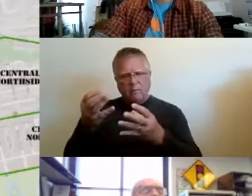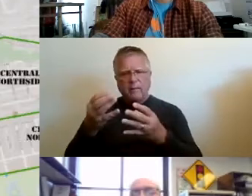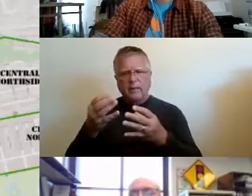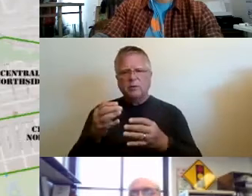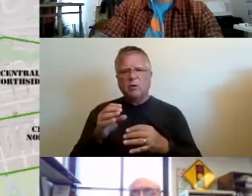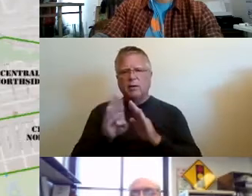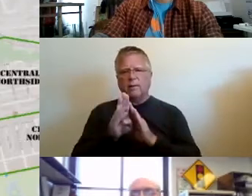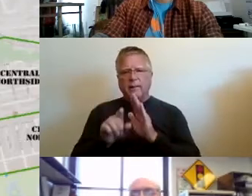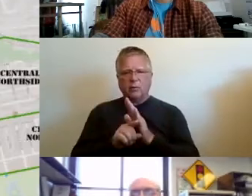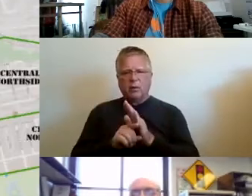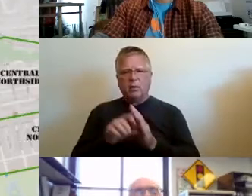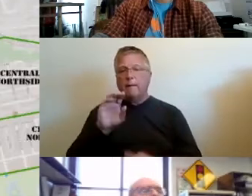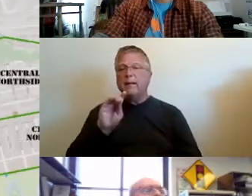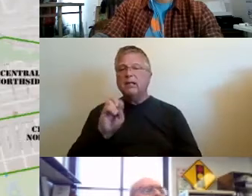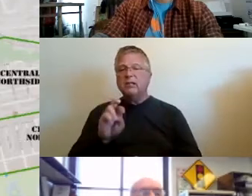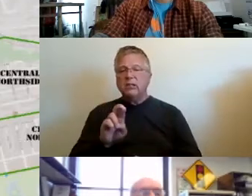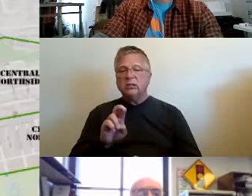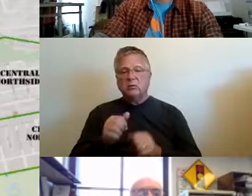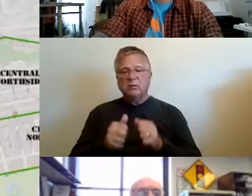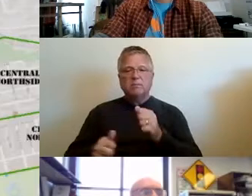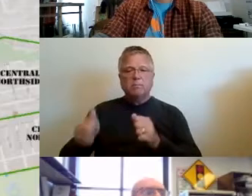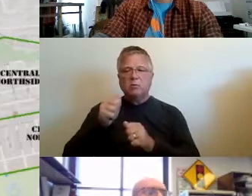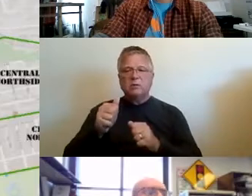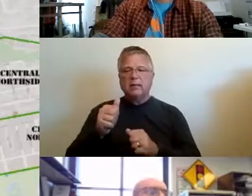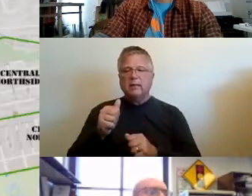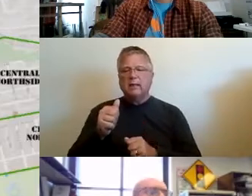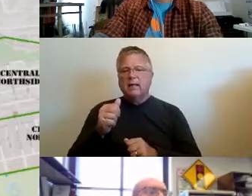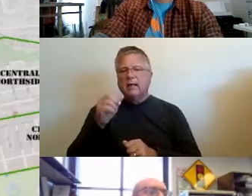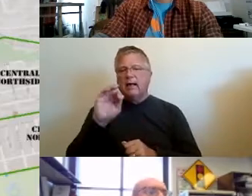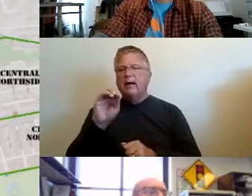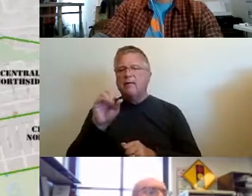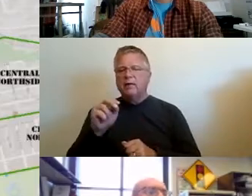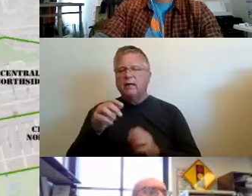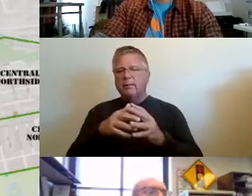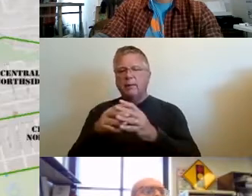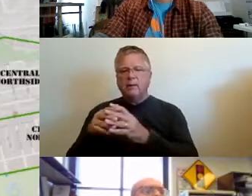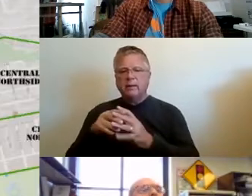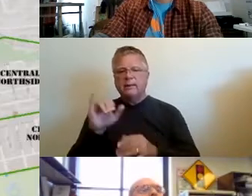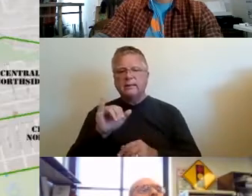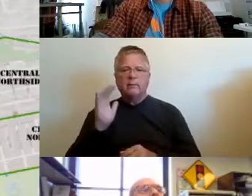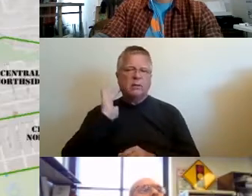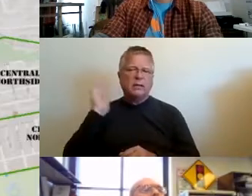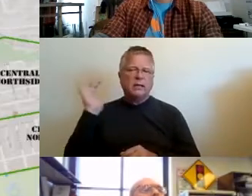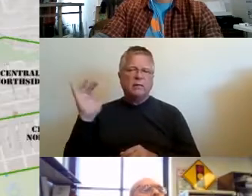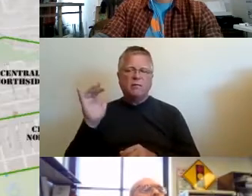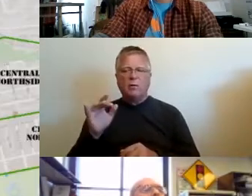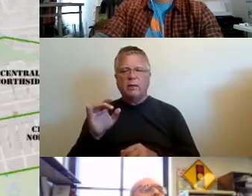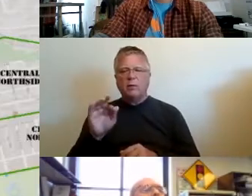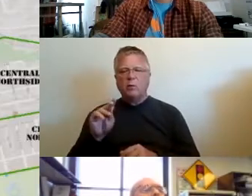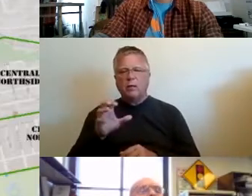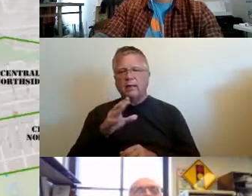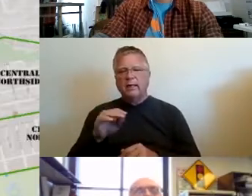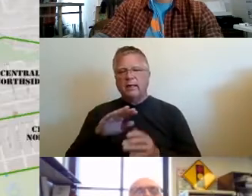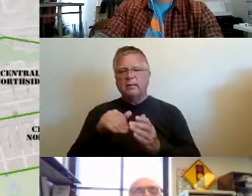background. The Manchester neighborhood is predominantly African American. Same goes with the California Cartwright. And for the